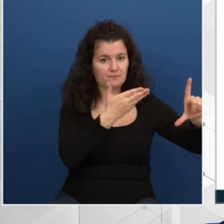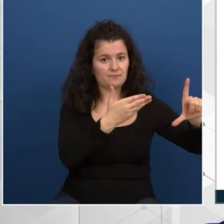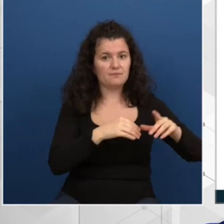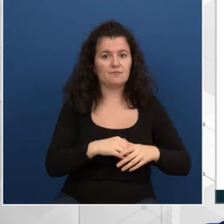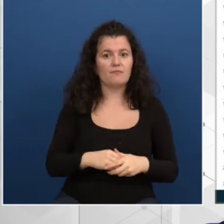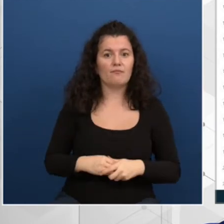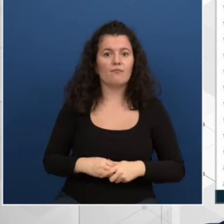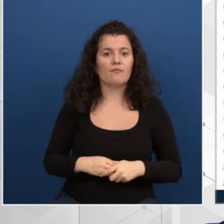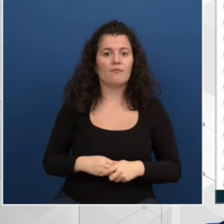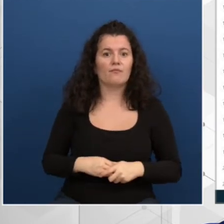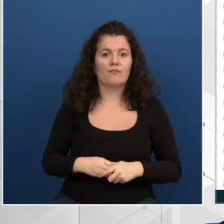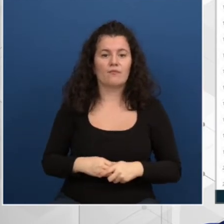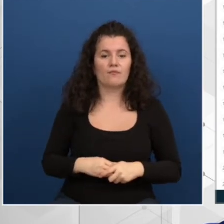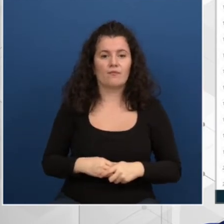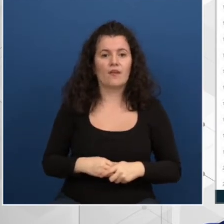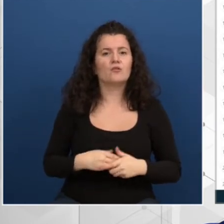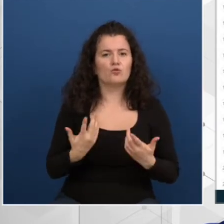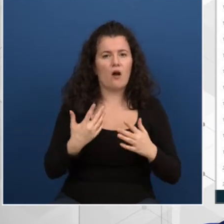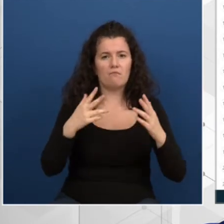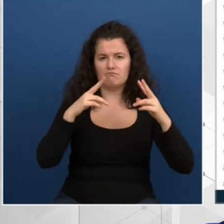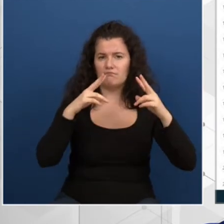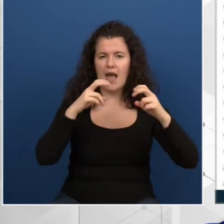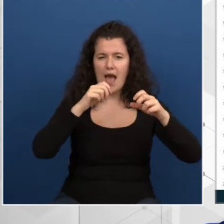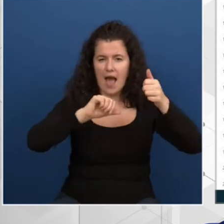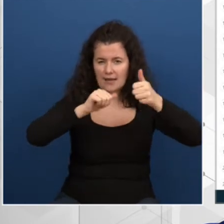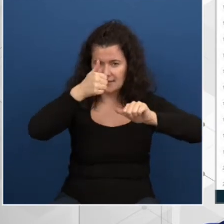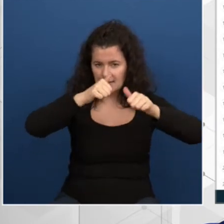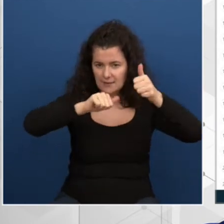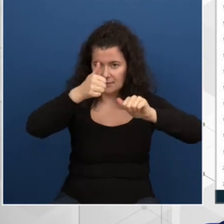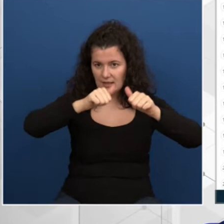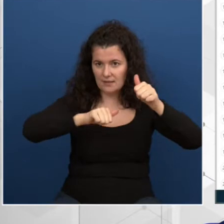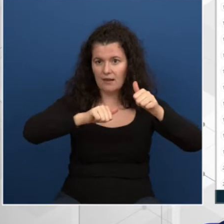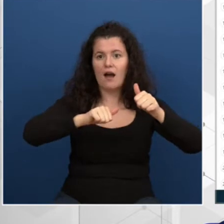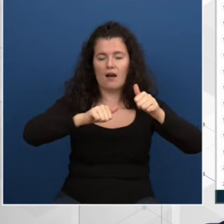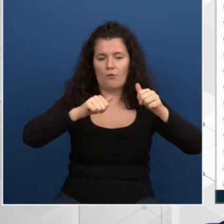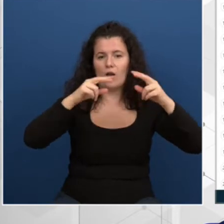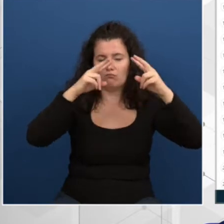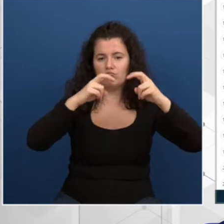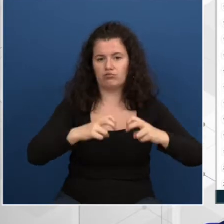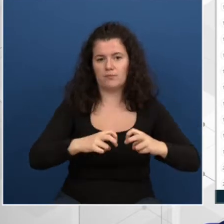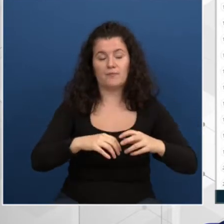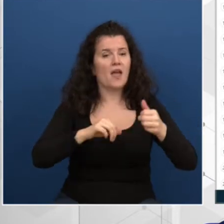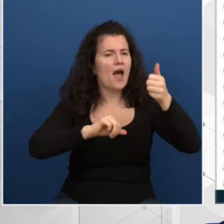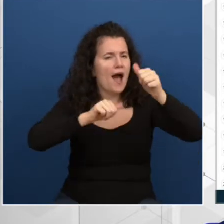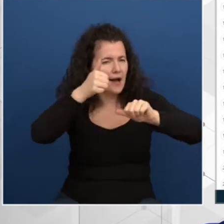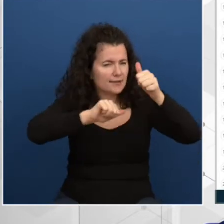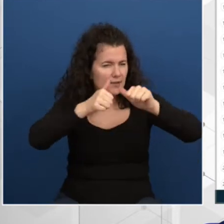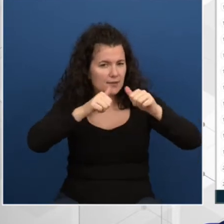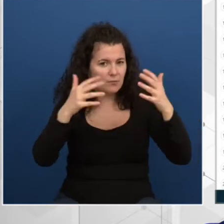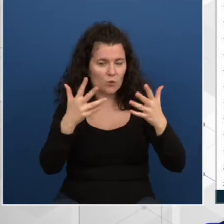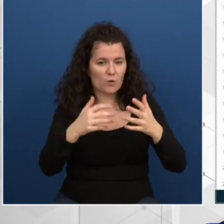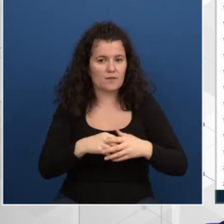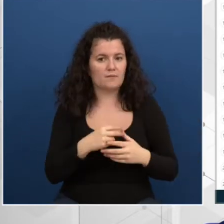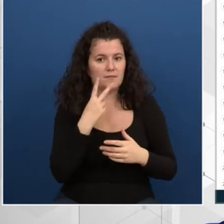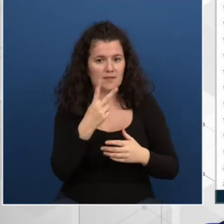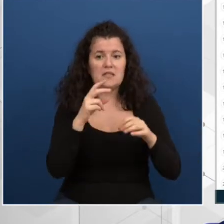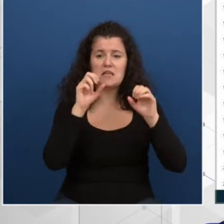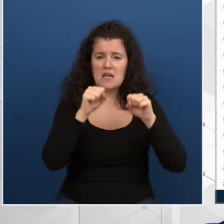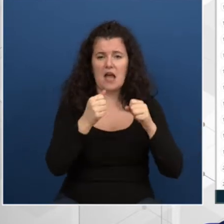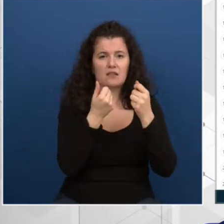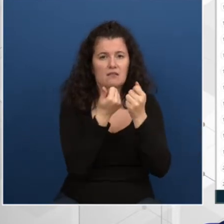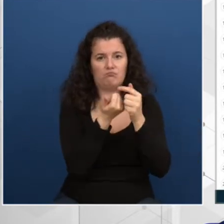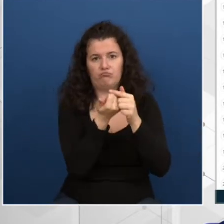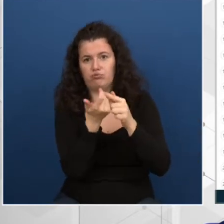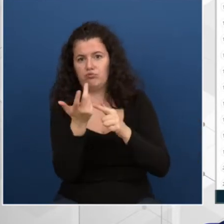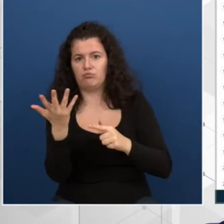switch views into the assessment flow. And so assessments, we have over 20 different assessments, and it's a guided process that lets